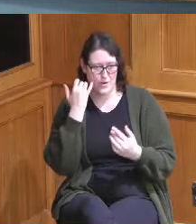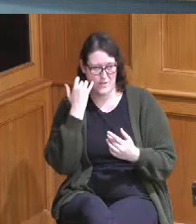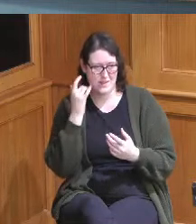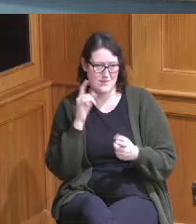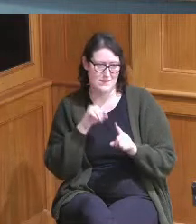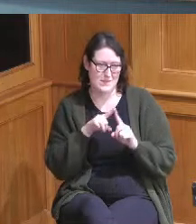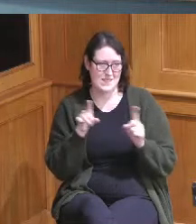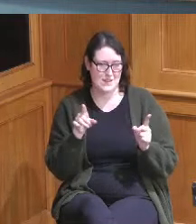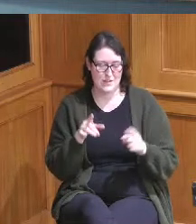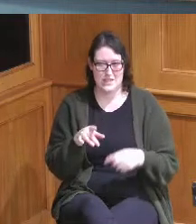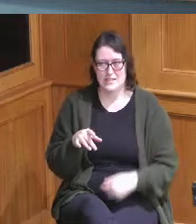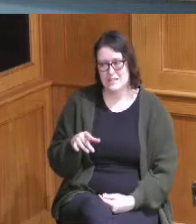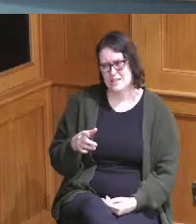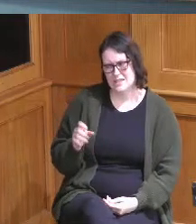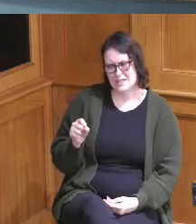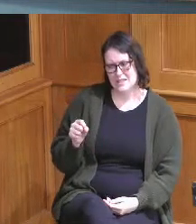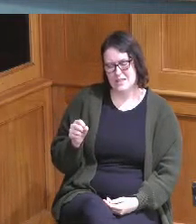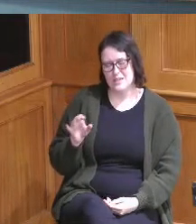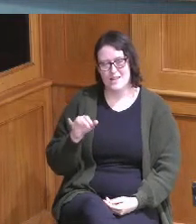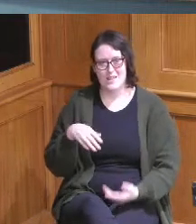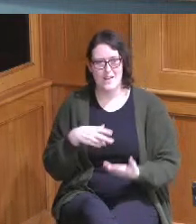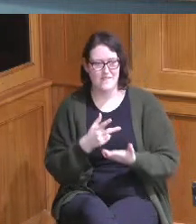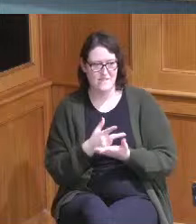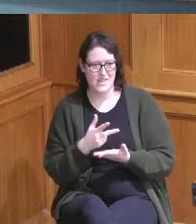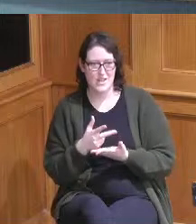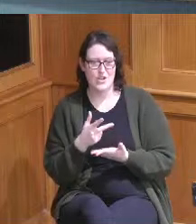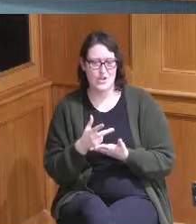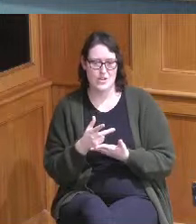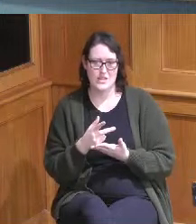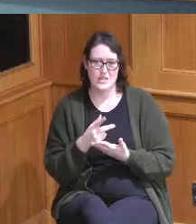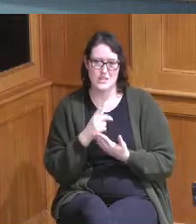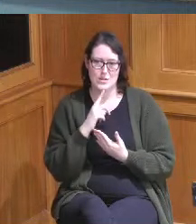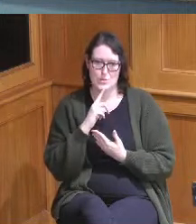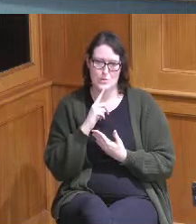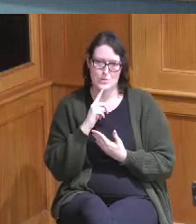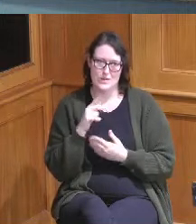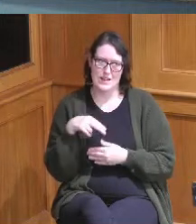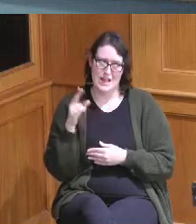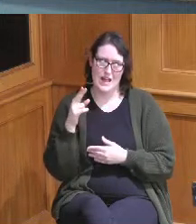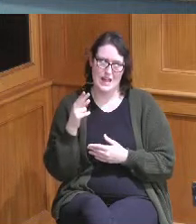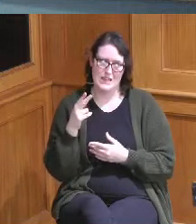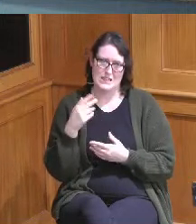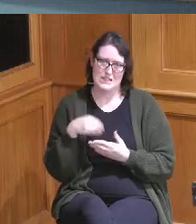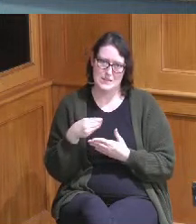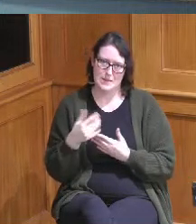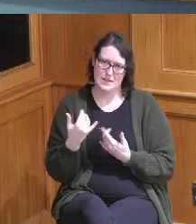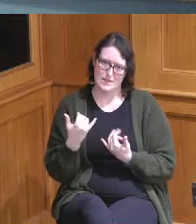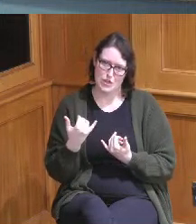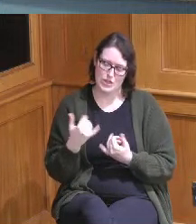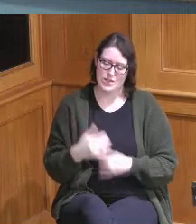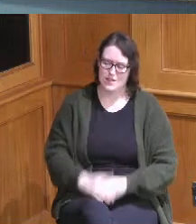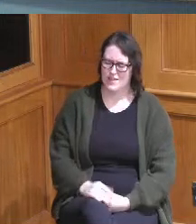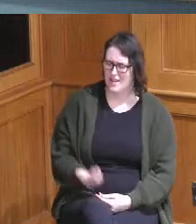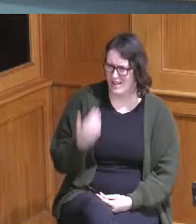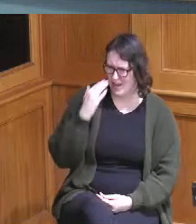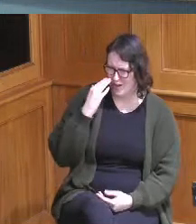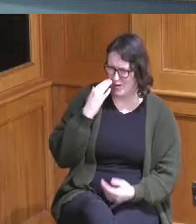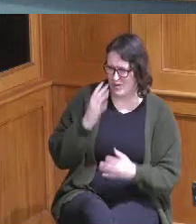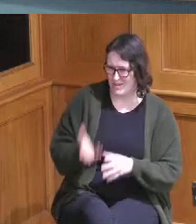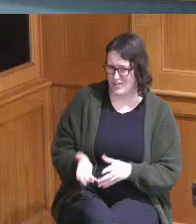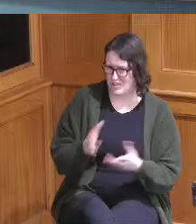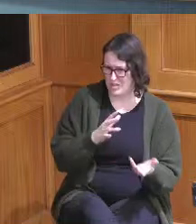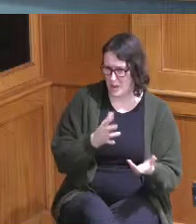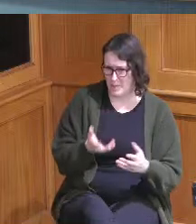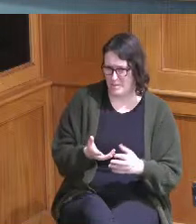Yeah, But yes, the vehicle pricing is very high lately. okay. And I know dump trucks are really